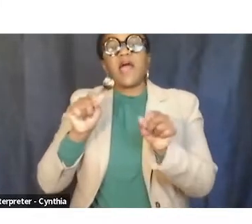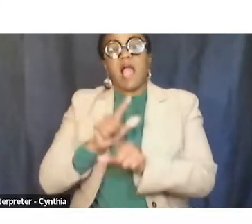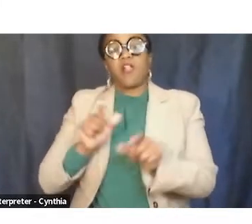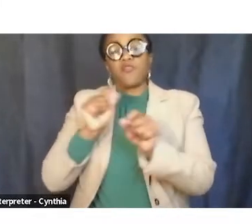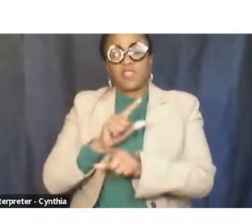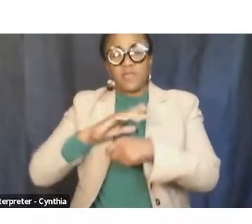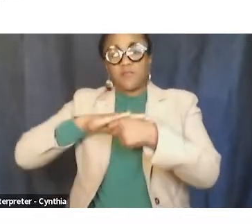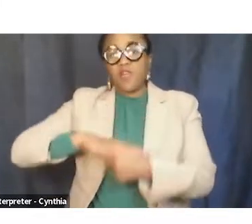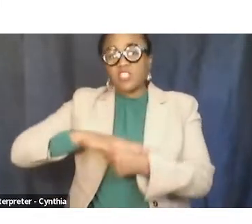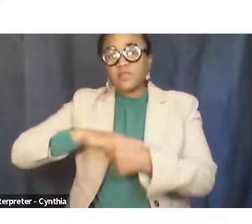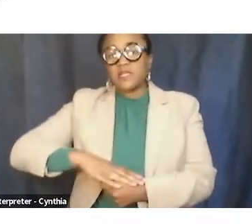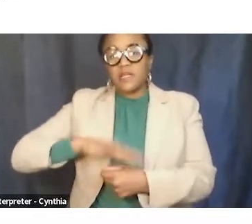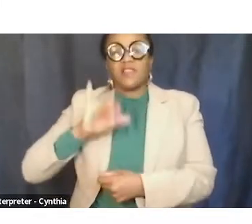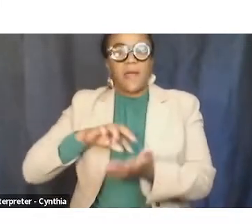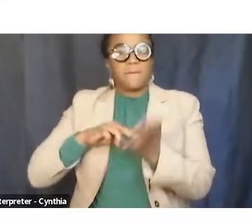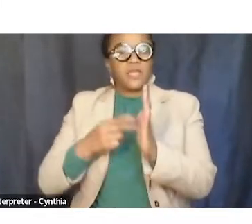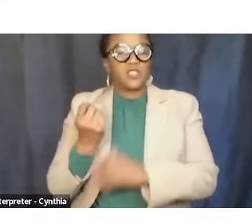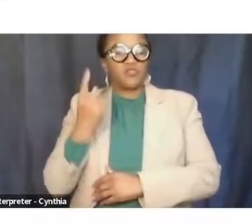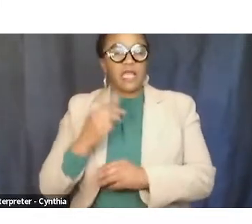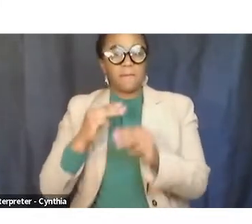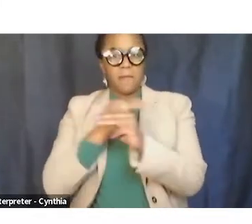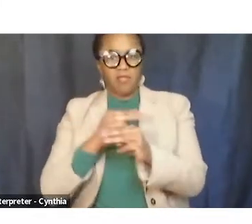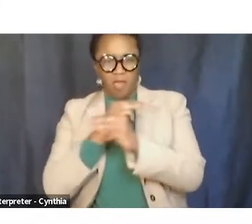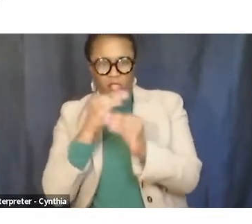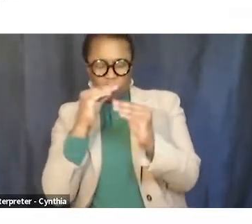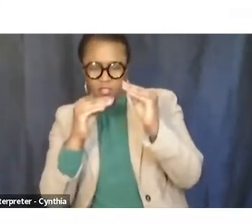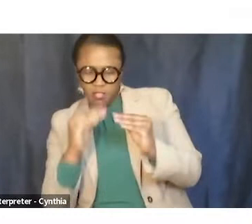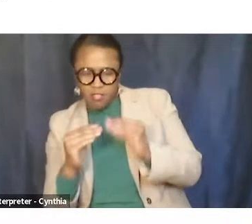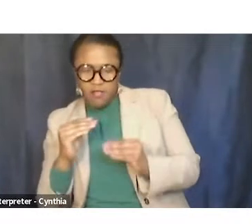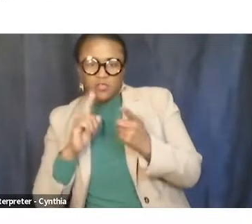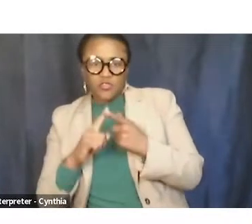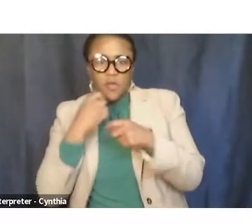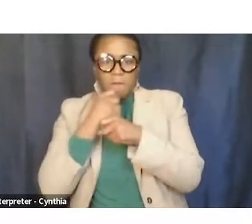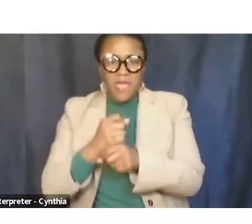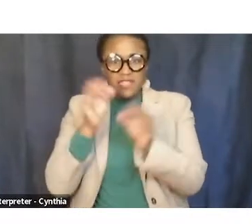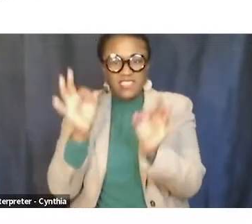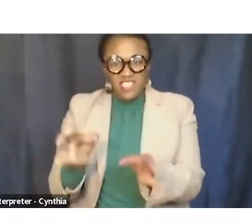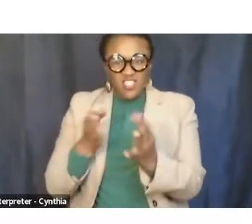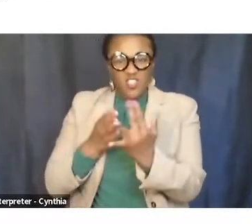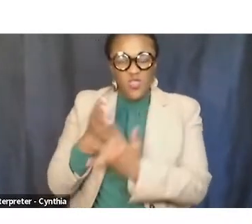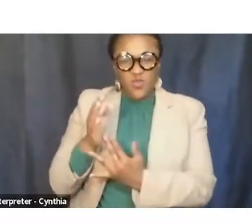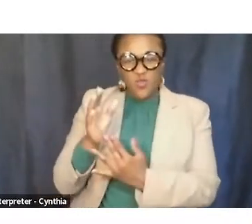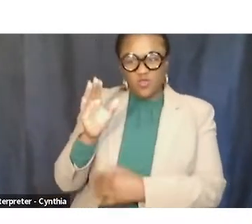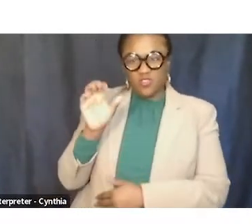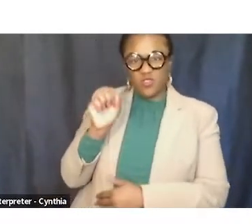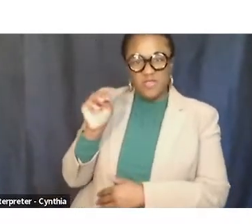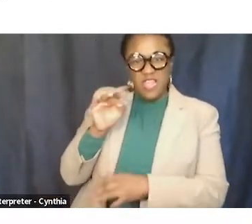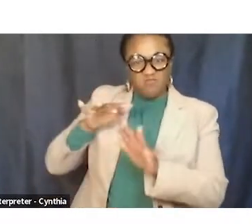algorithmic oppression is to understand the mathematical formulations to drive automated decisions are made by human